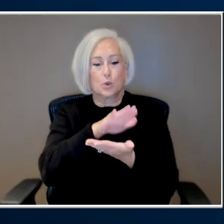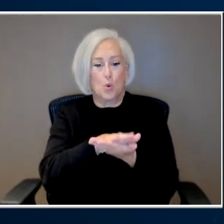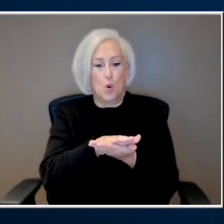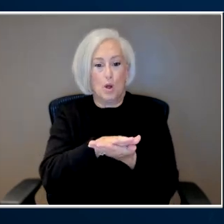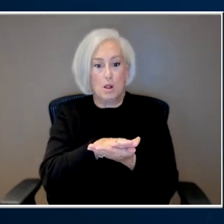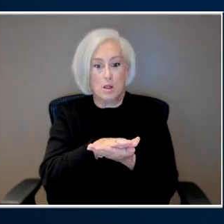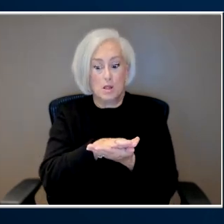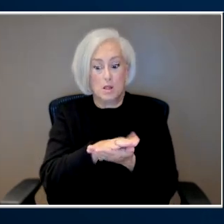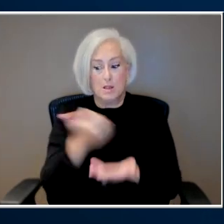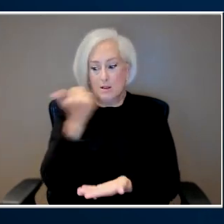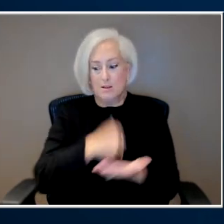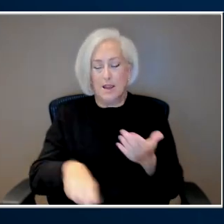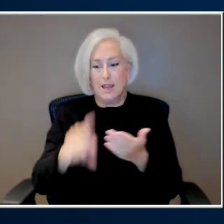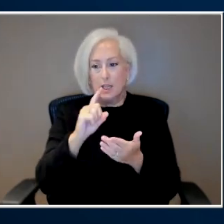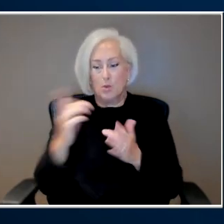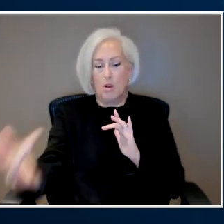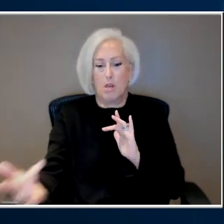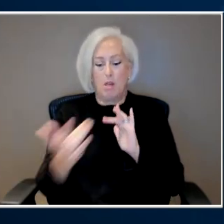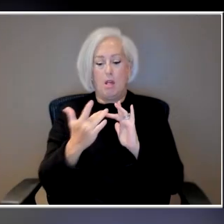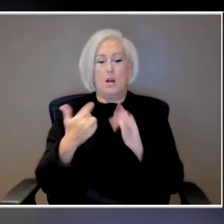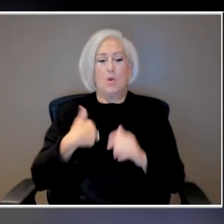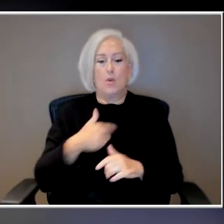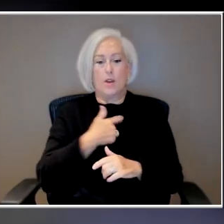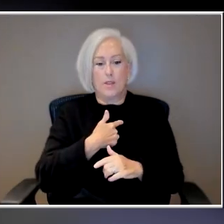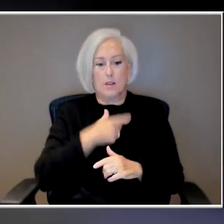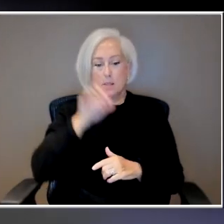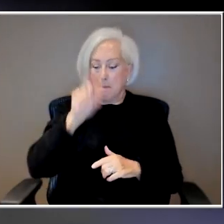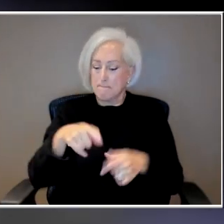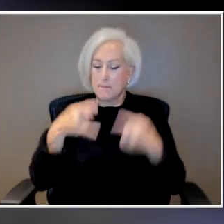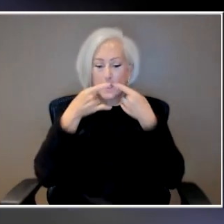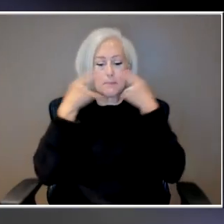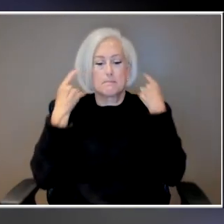into contact with us, everyone is masked up.